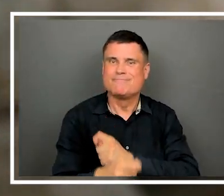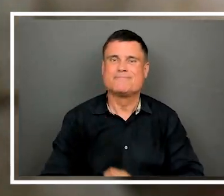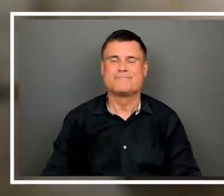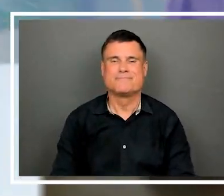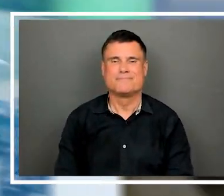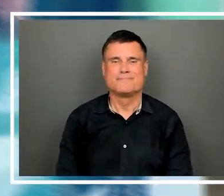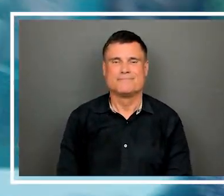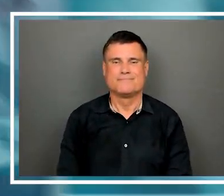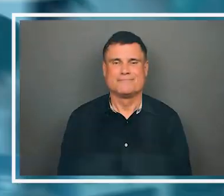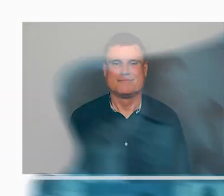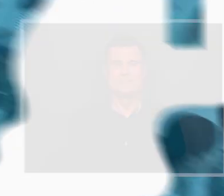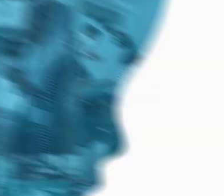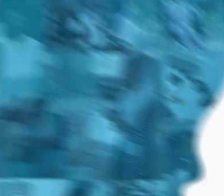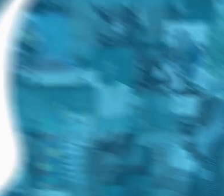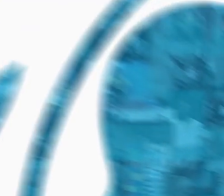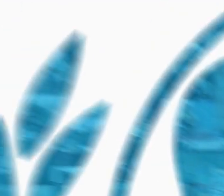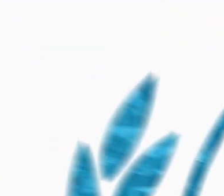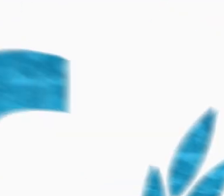reality.